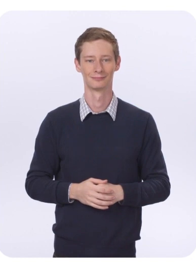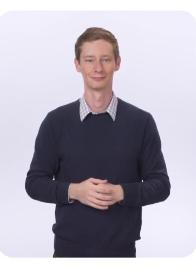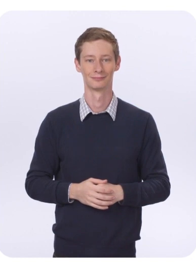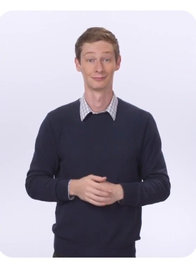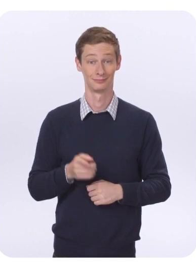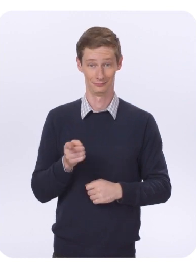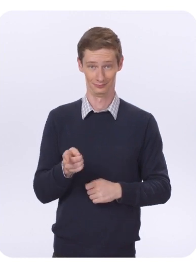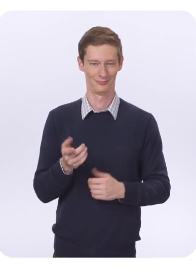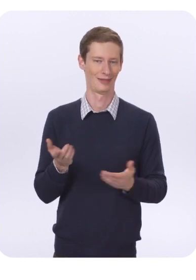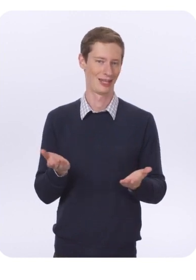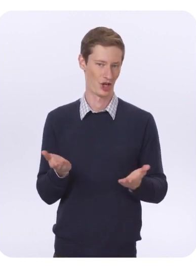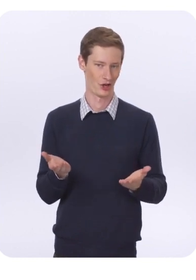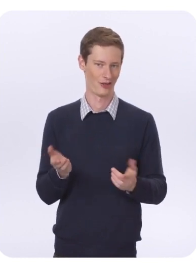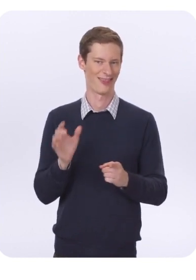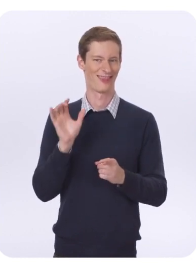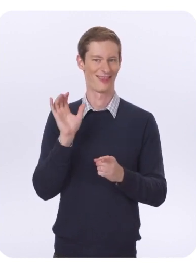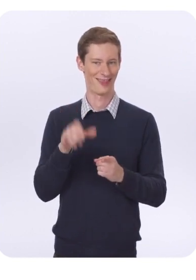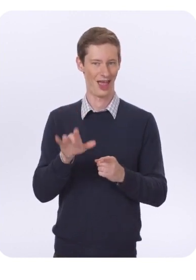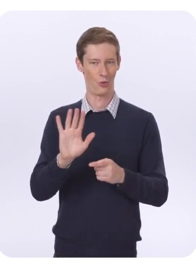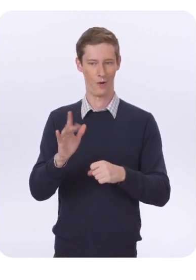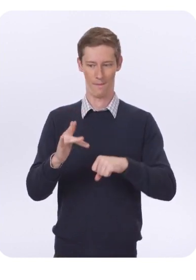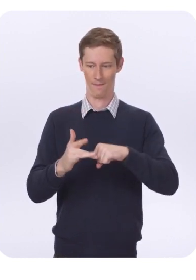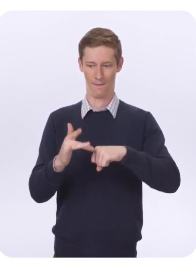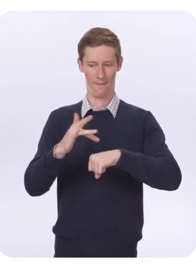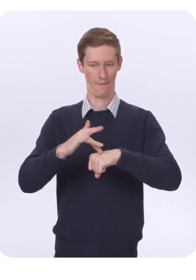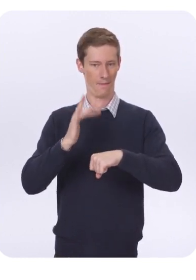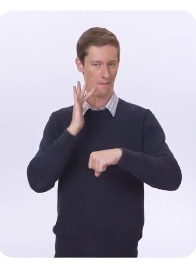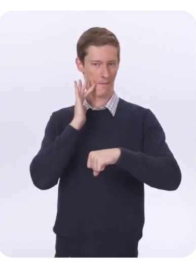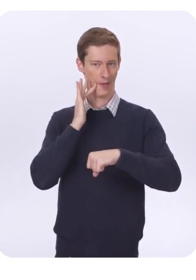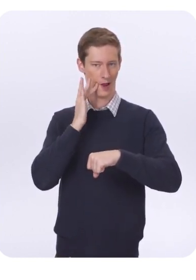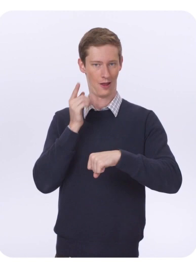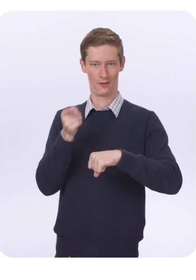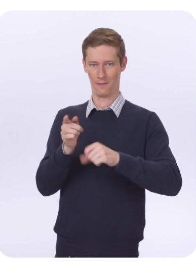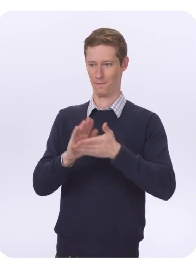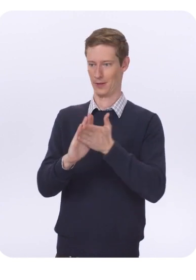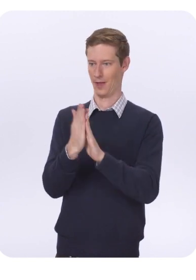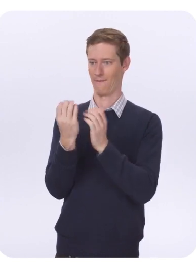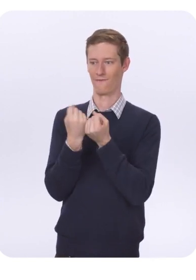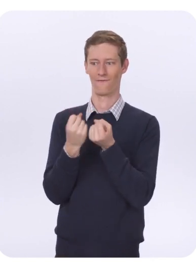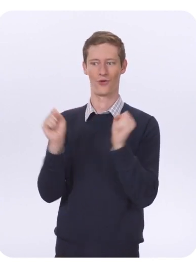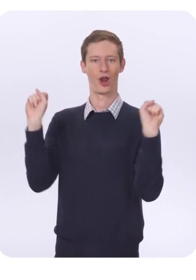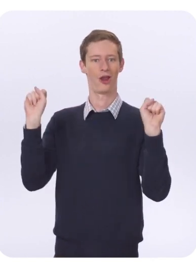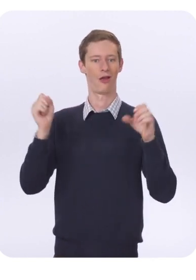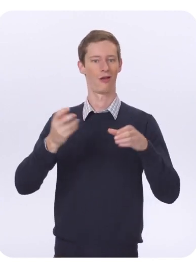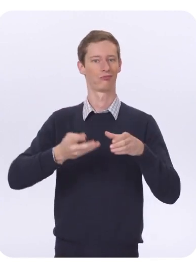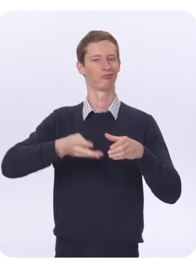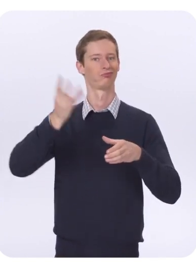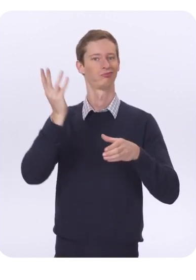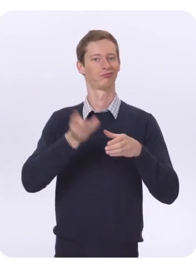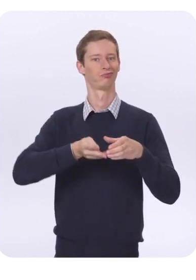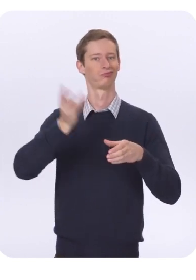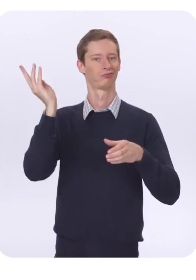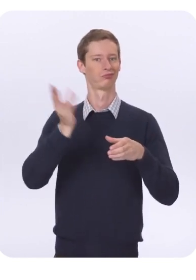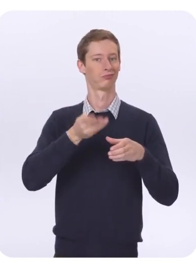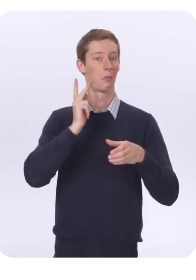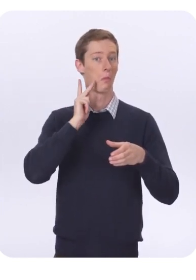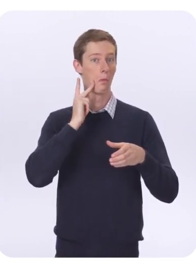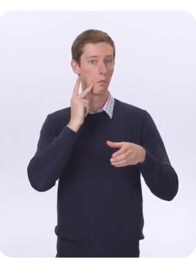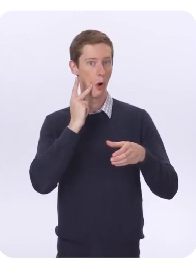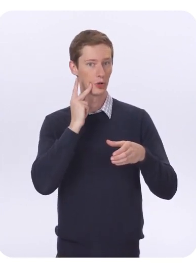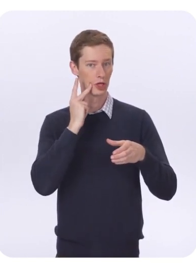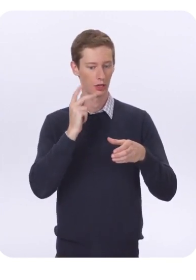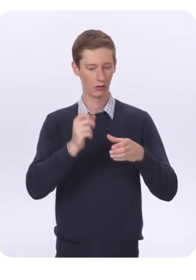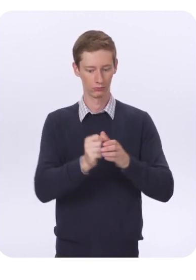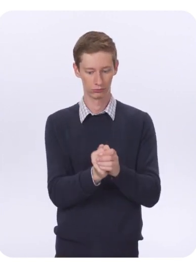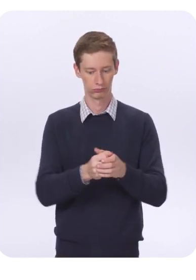Here we go. This is how the bacteria set themselves free. That protein is making a hole open in the surface of